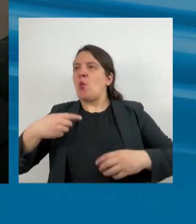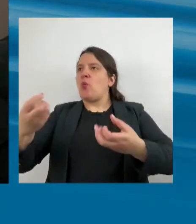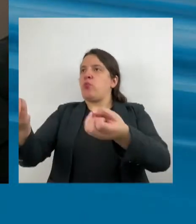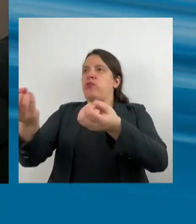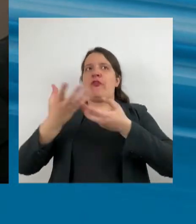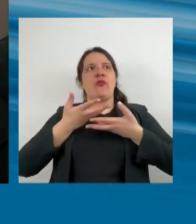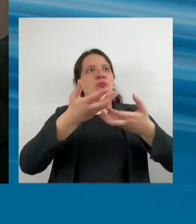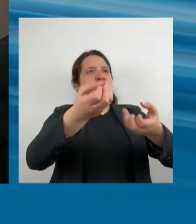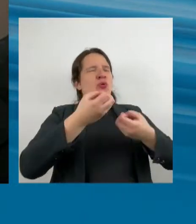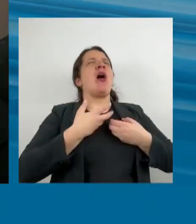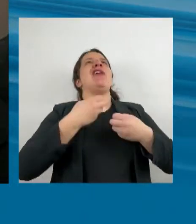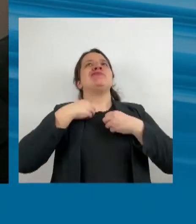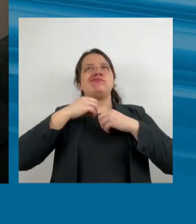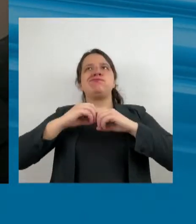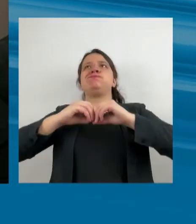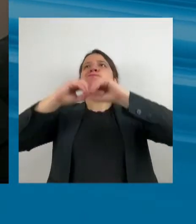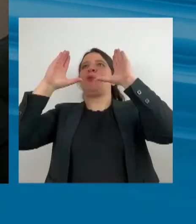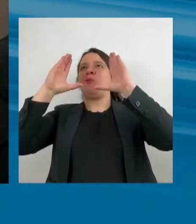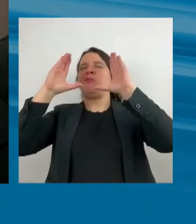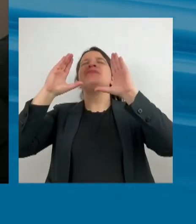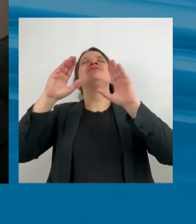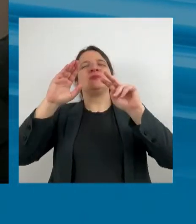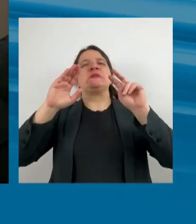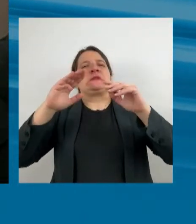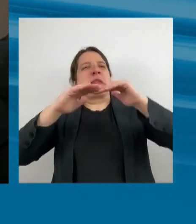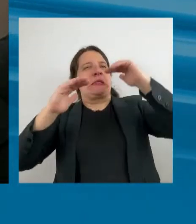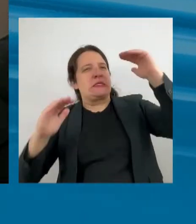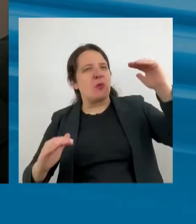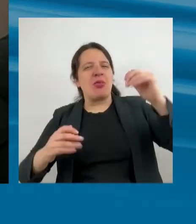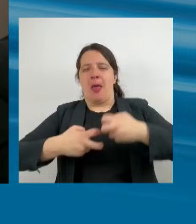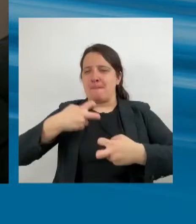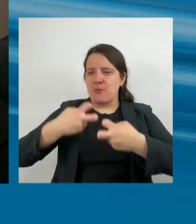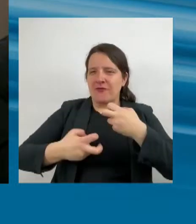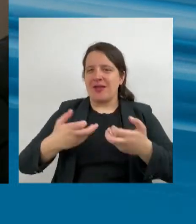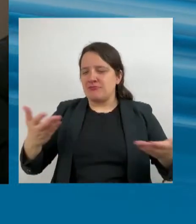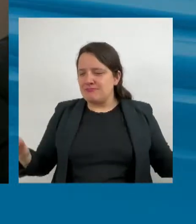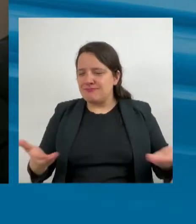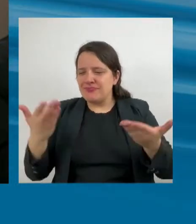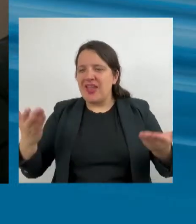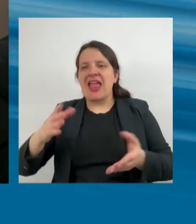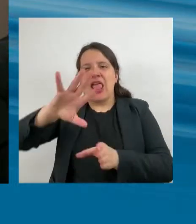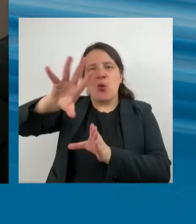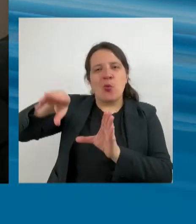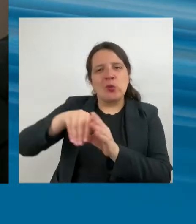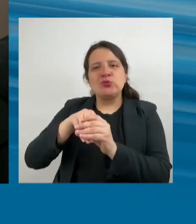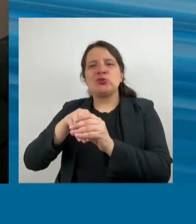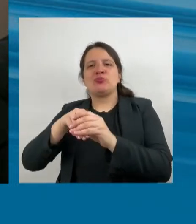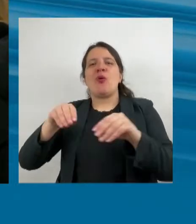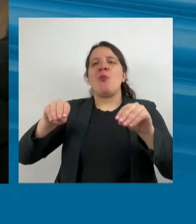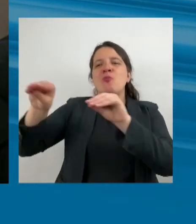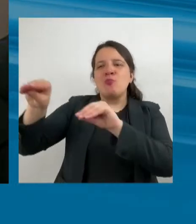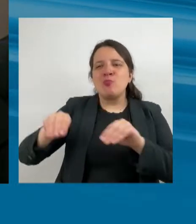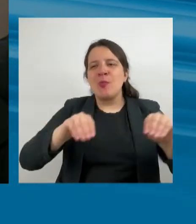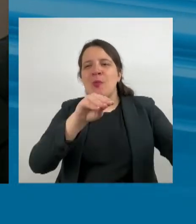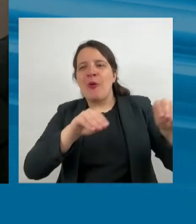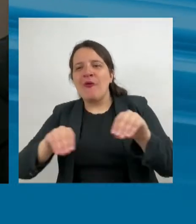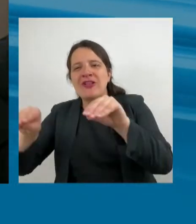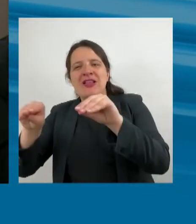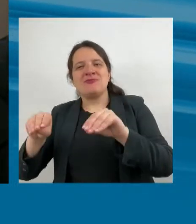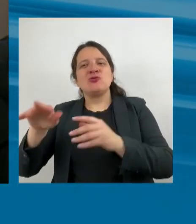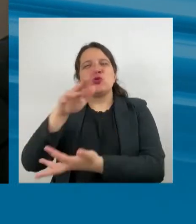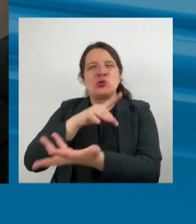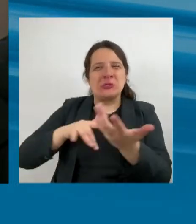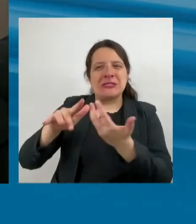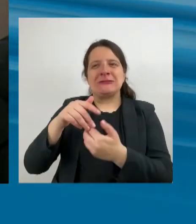inequality and foster inclusion and social mobility in a way that have led to a deeper understanding of